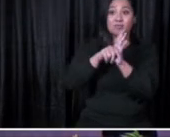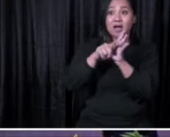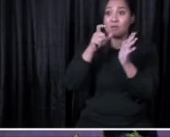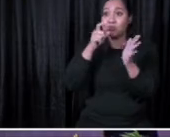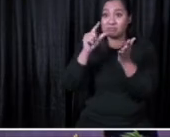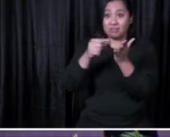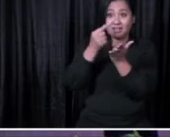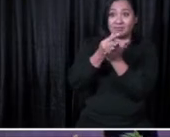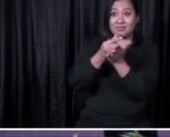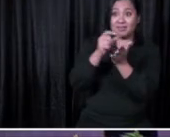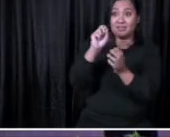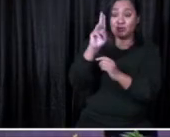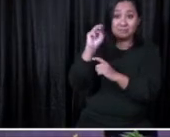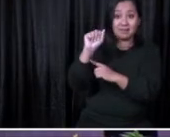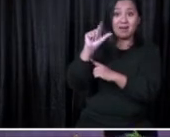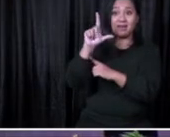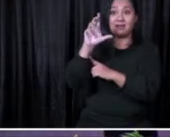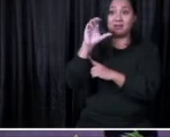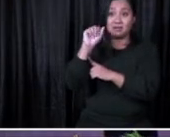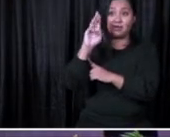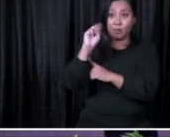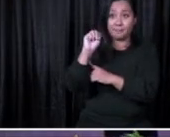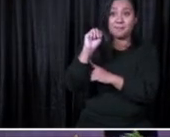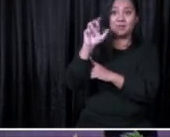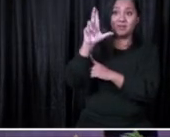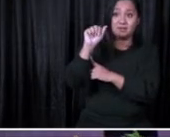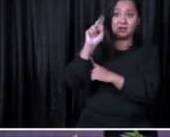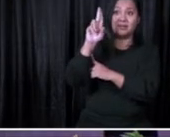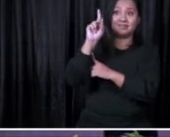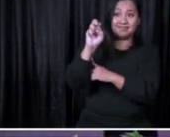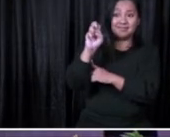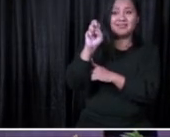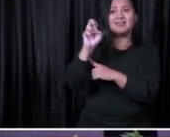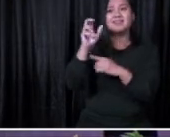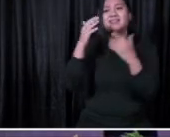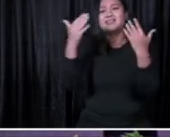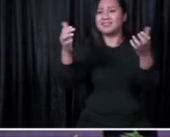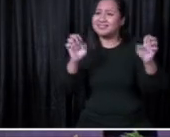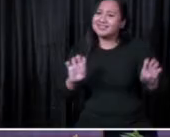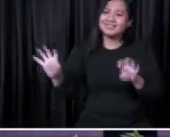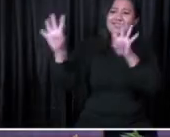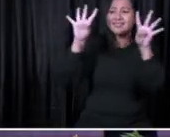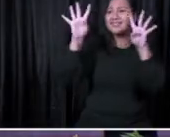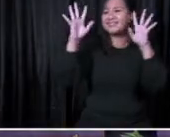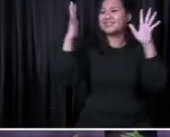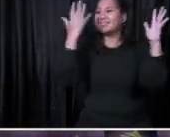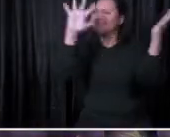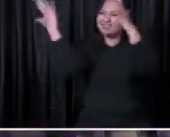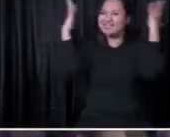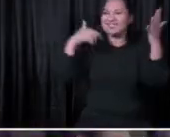laude wave your hand if you're able, stand, and please be recognized.